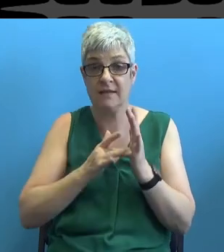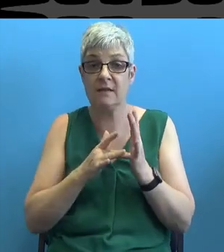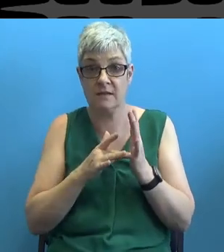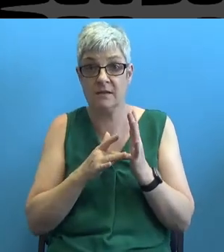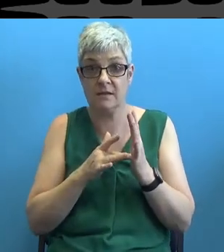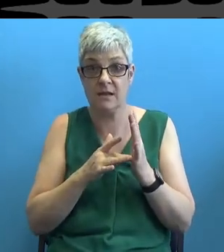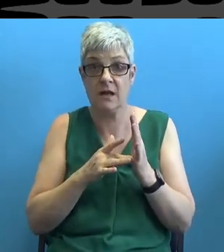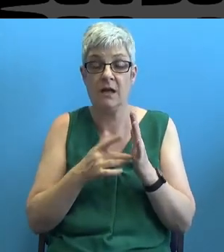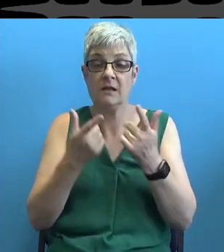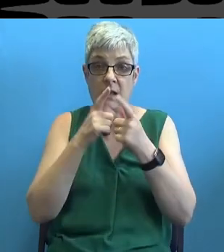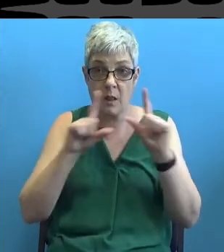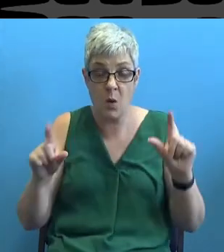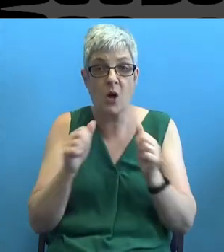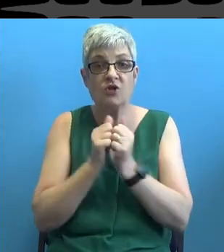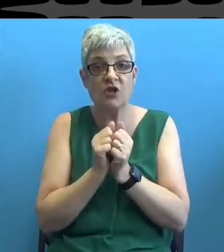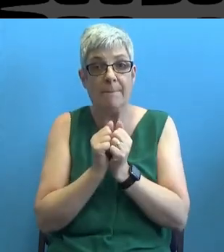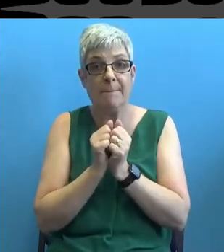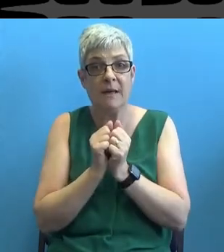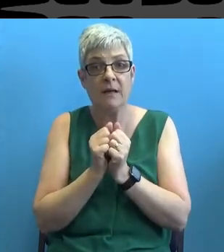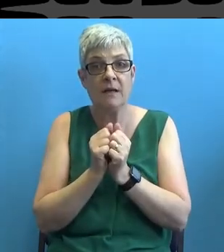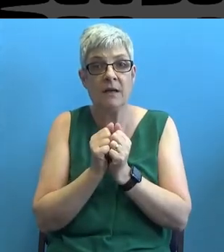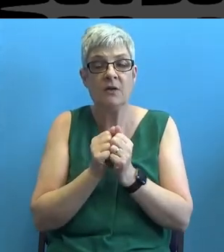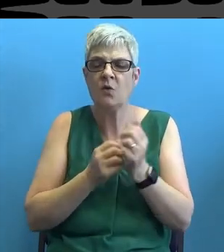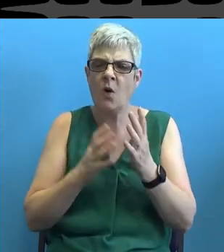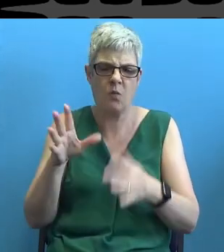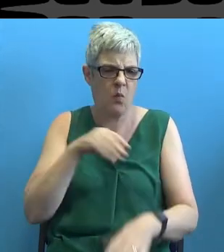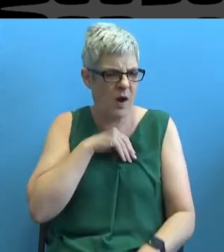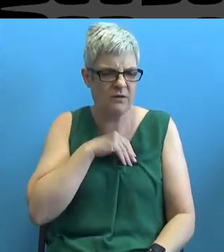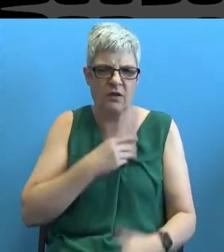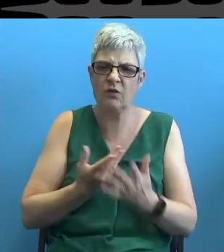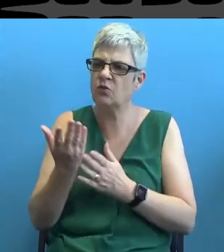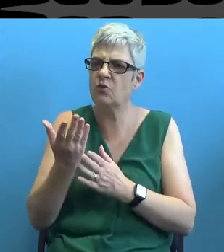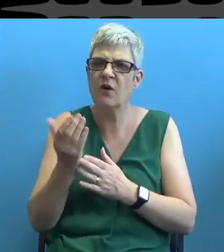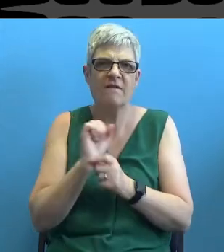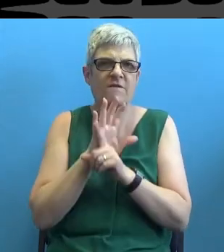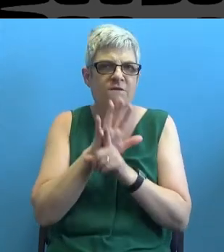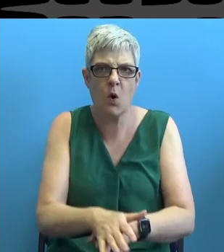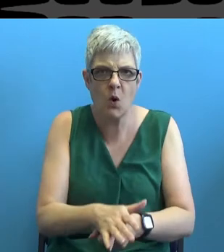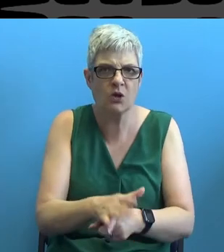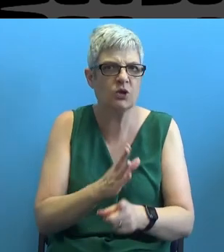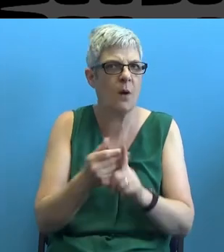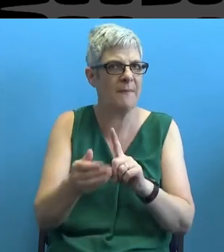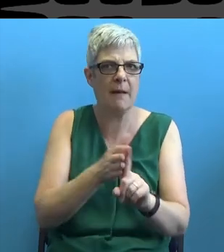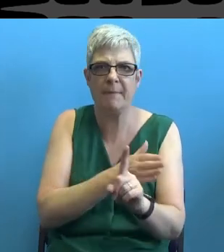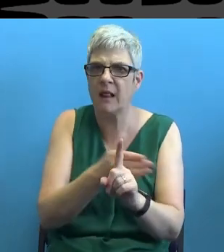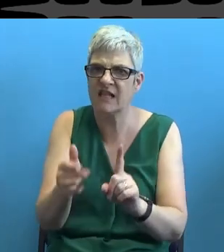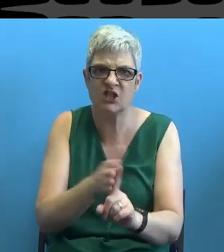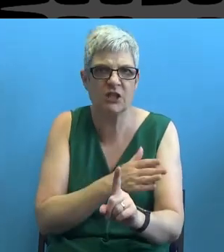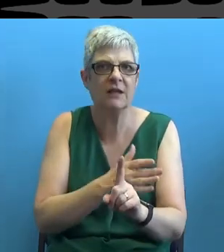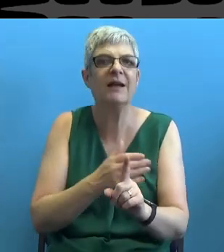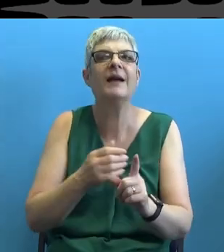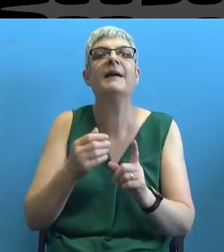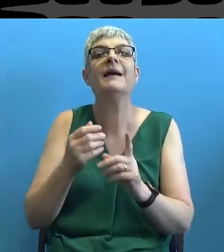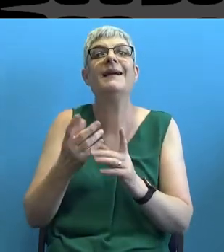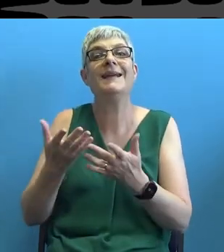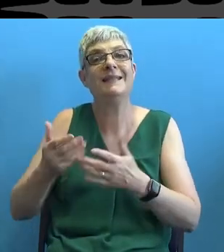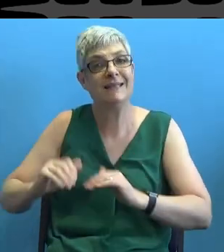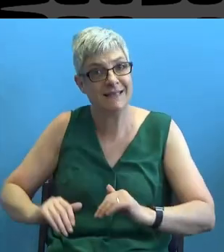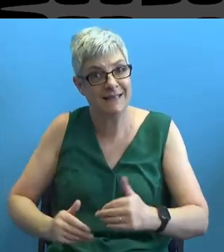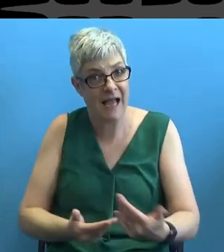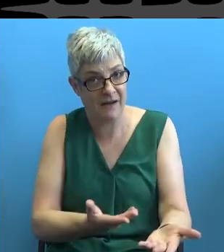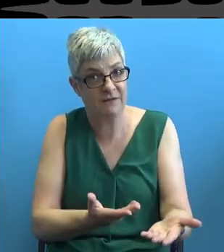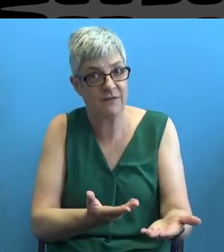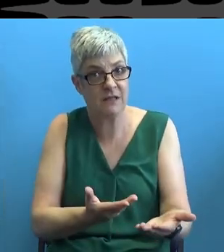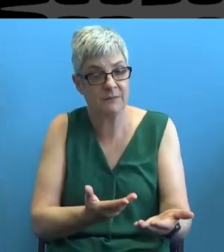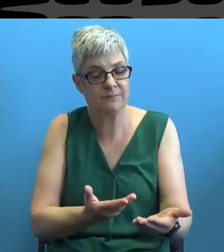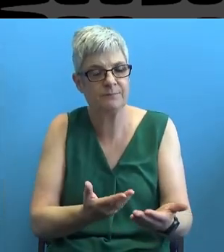Jesus' lordship was not won through force or manipulation. He came to serve.